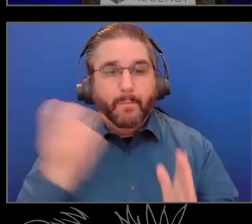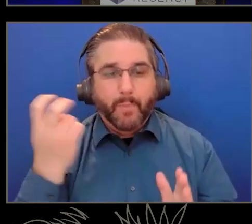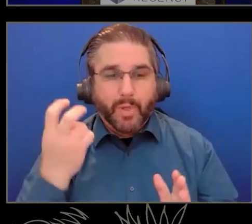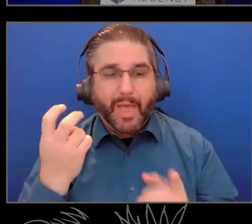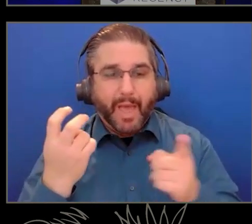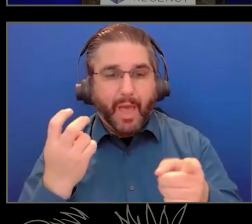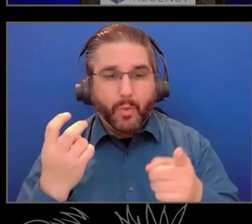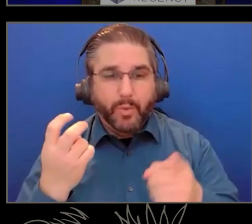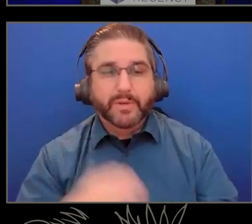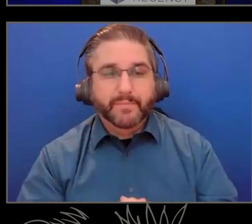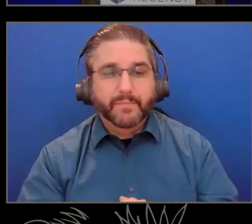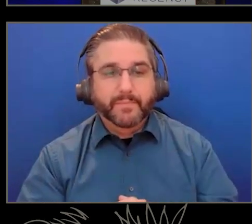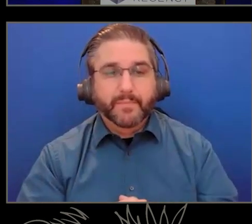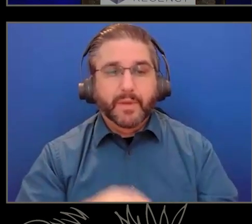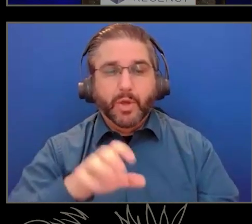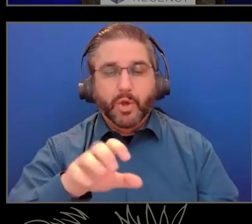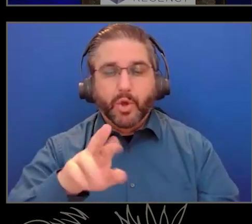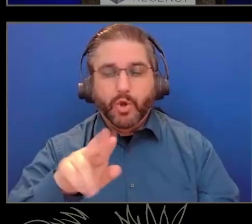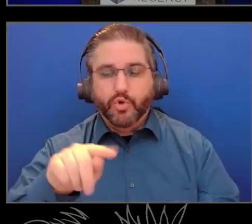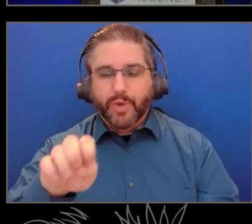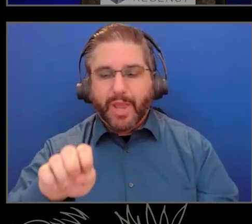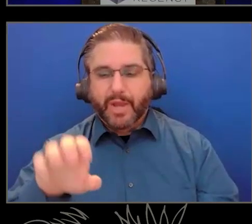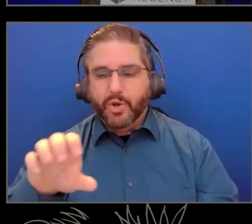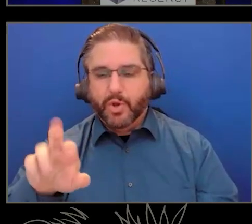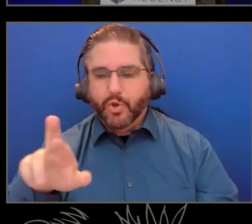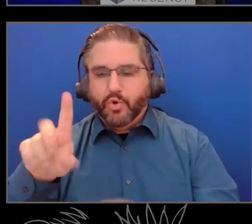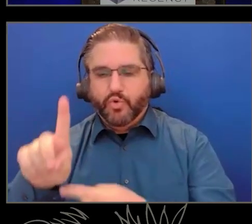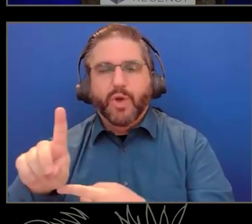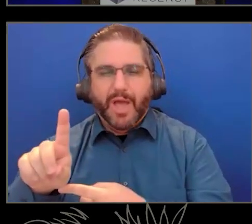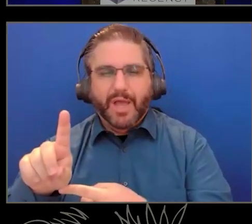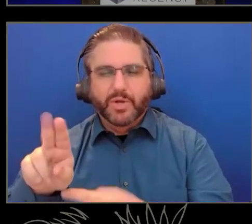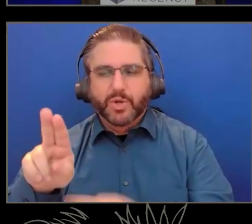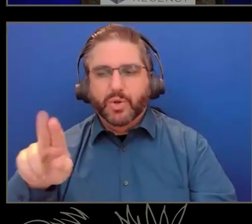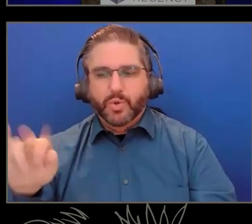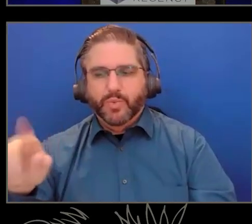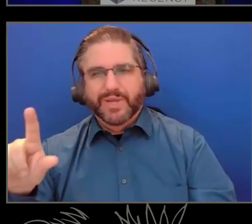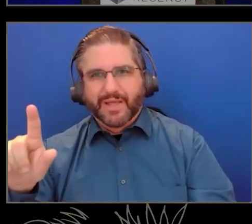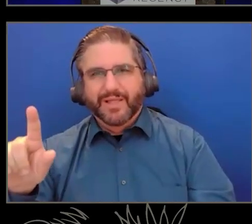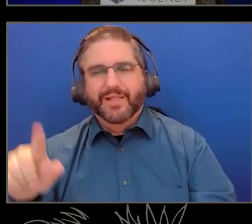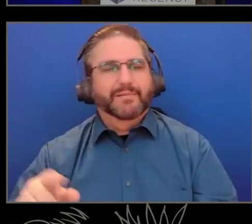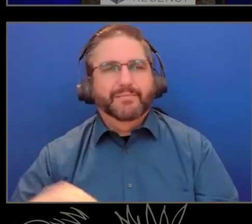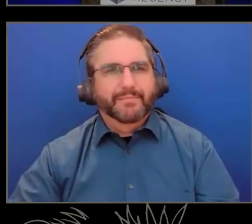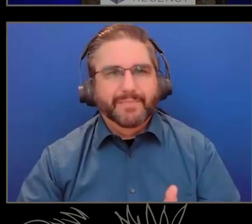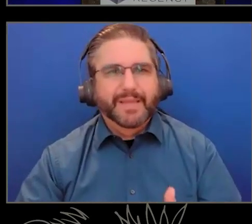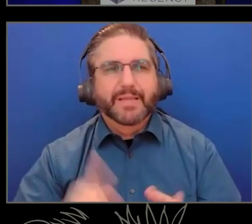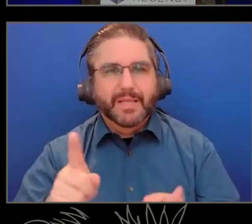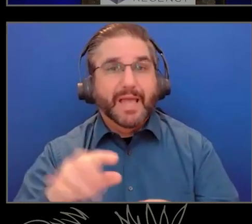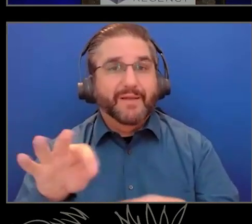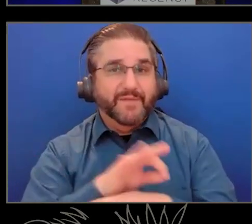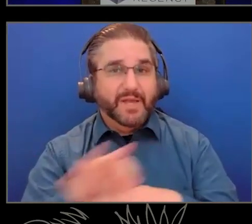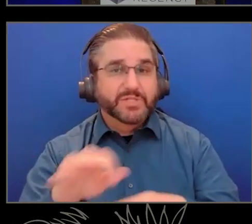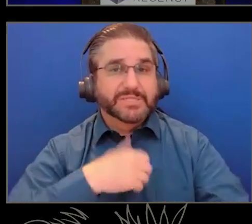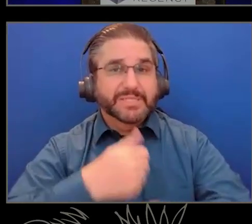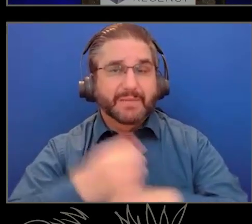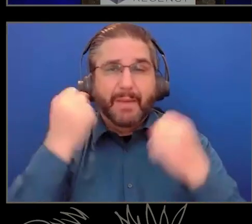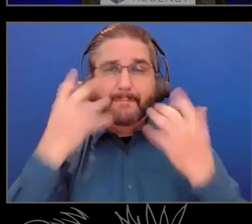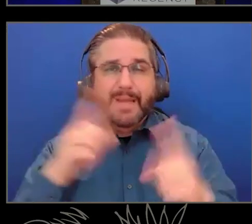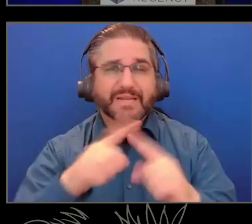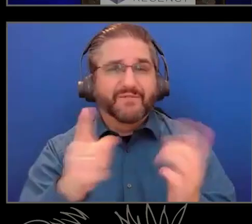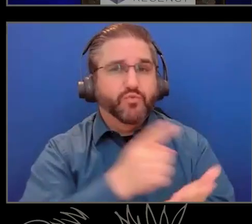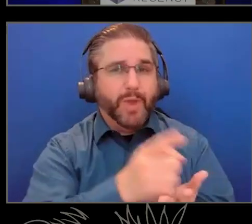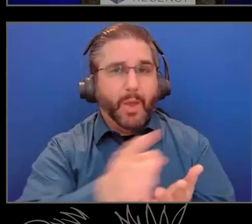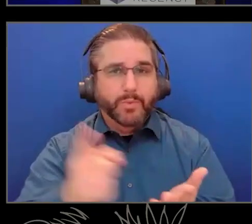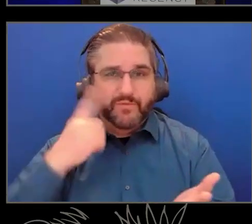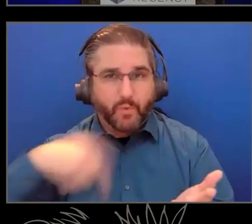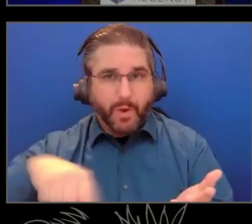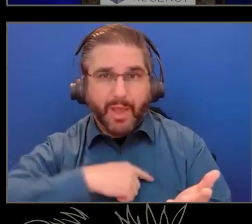create CRUD util. So what this does is basically this is a function that is going to set up a bunch of routes for us, and it's